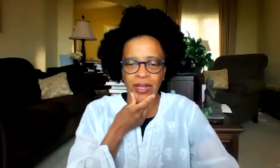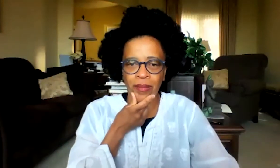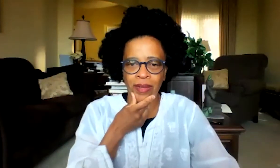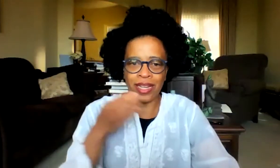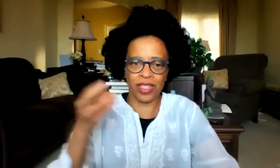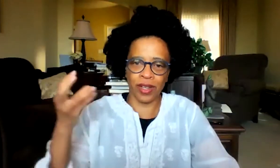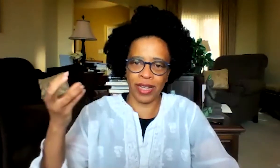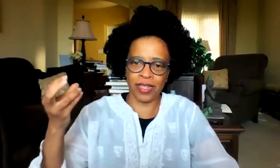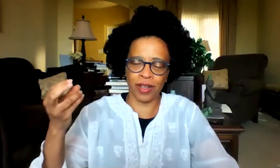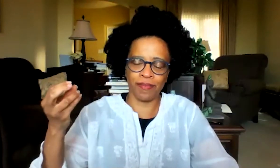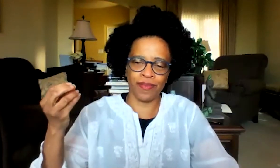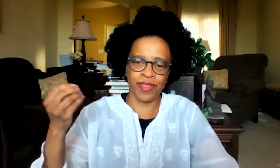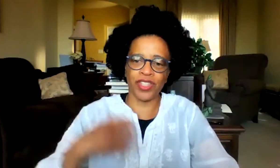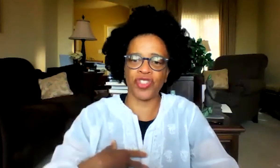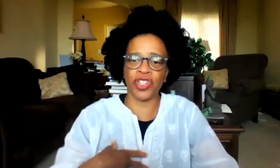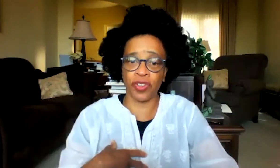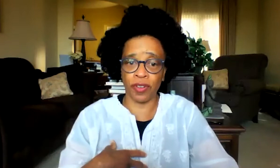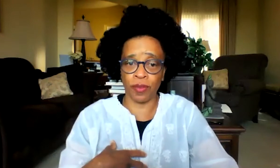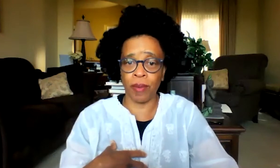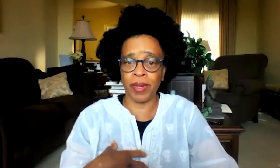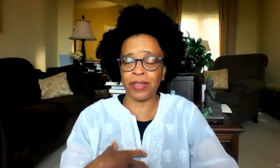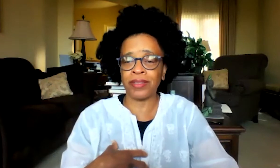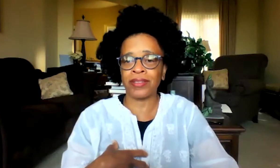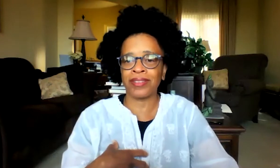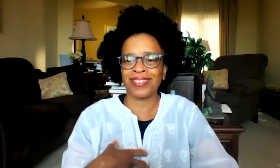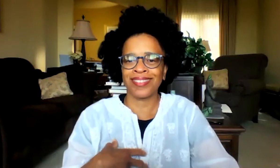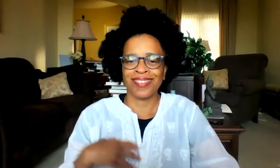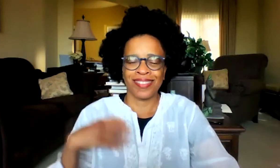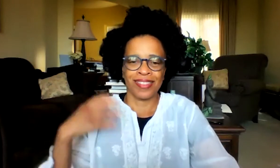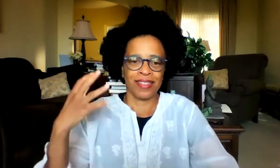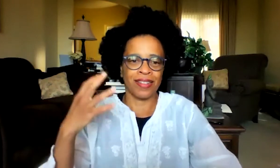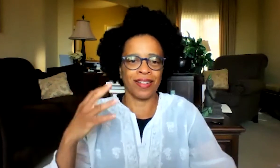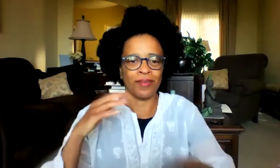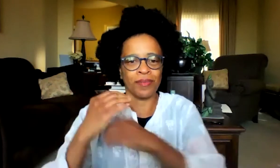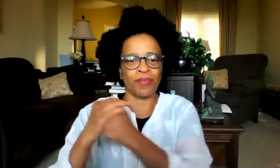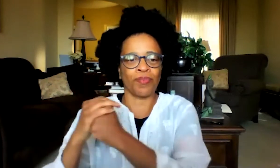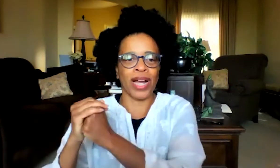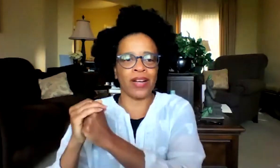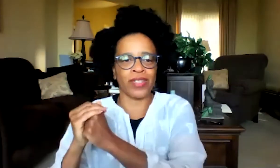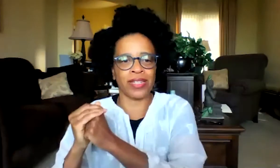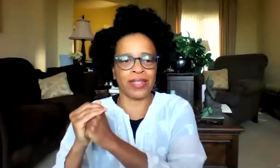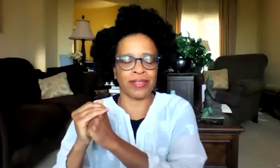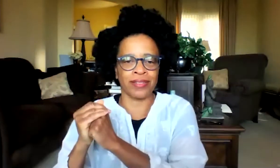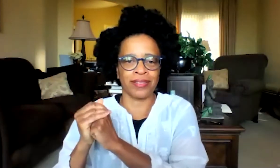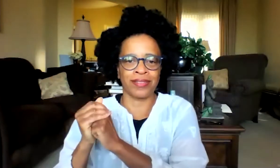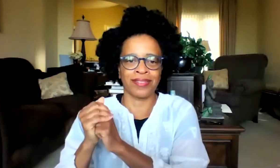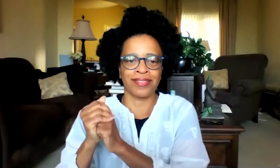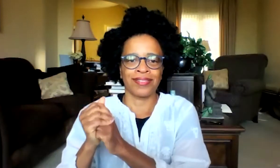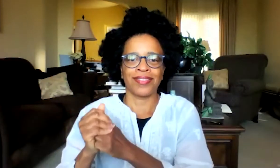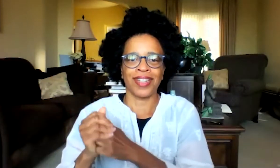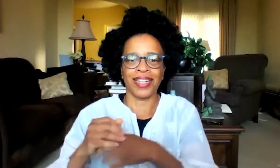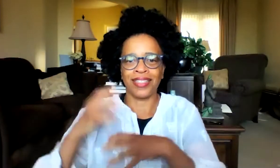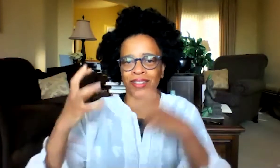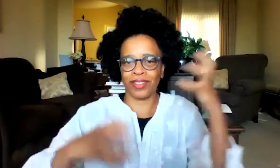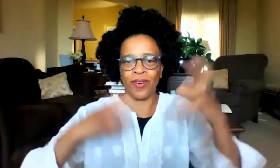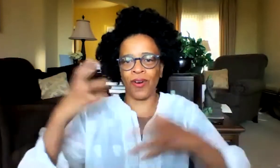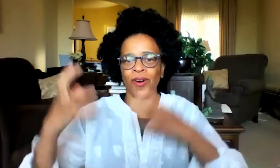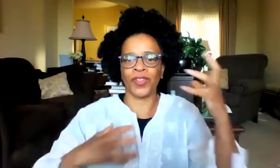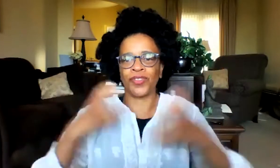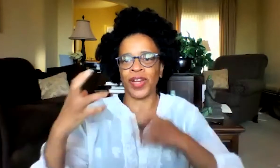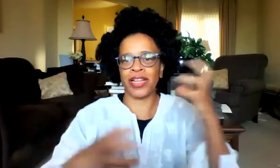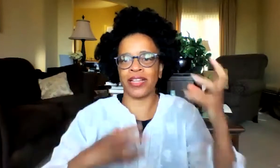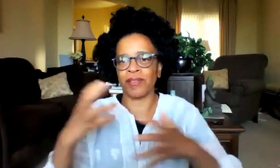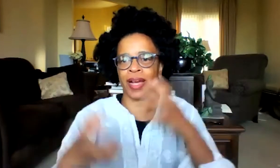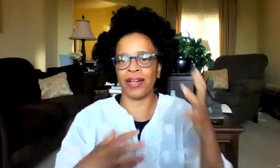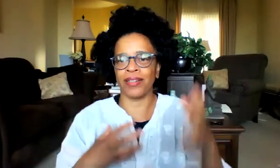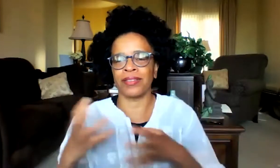right? As a cisgender woman with brown skin, right? And there's so all